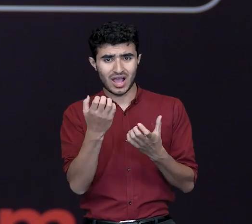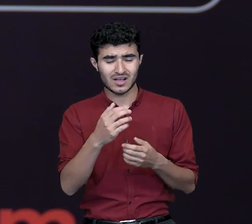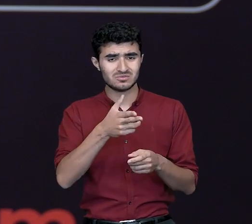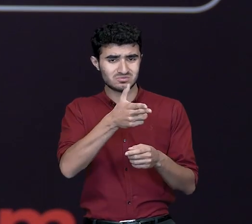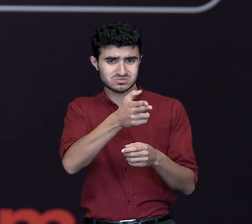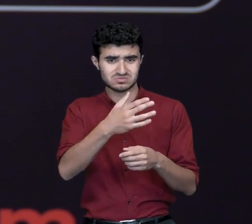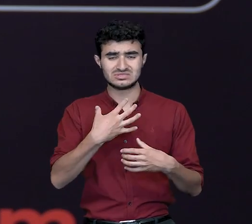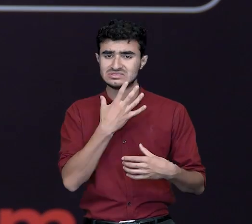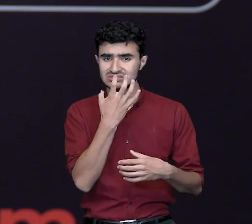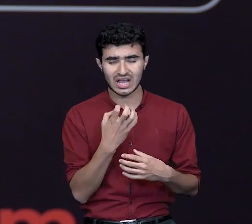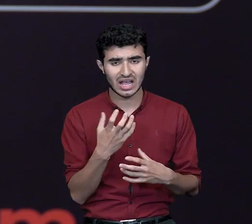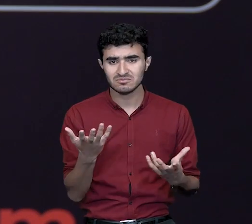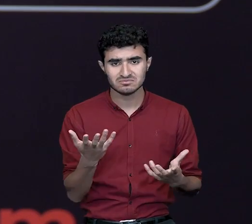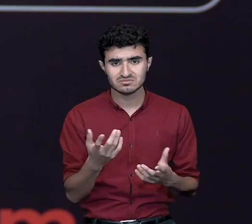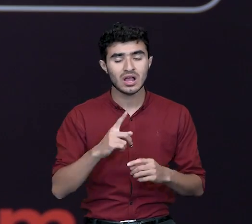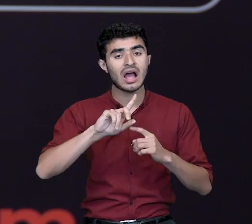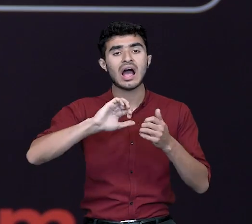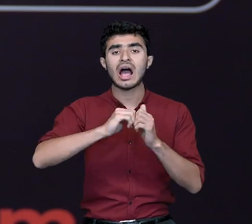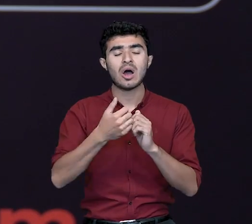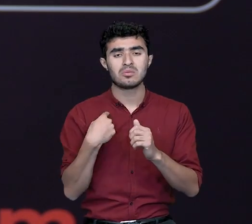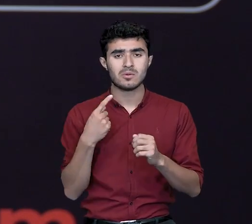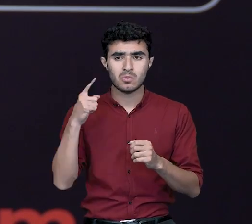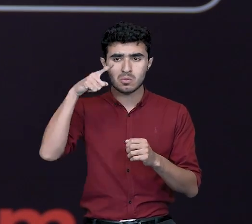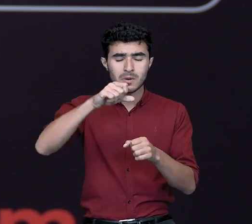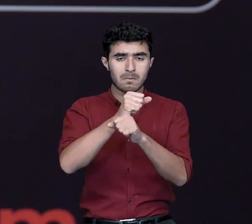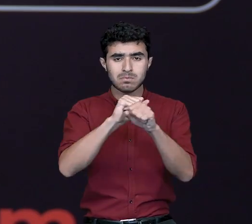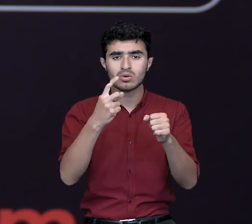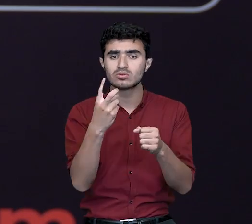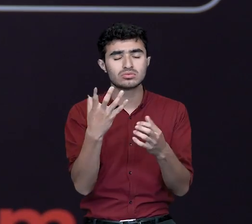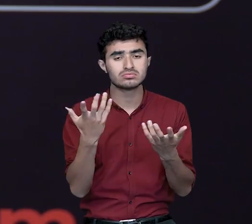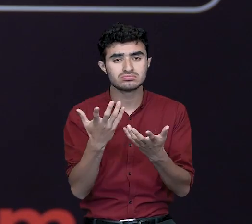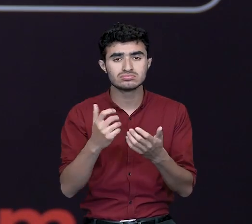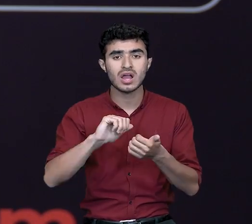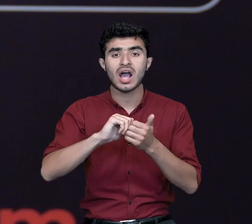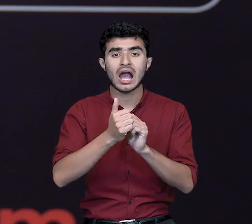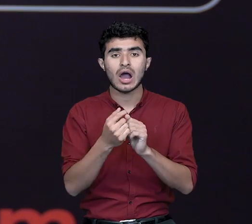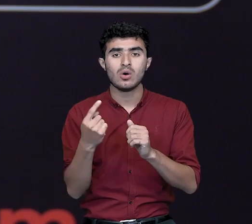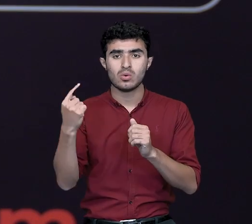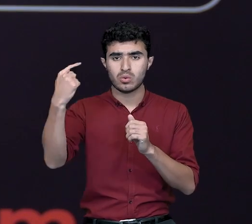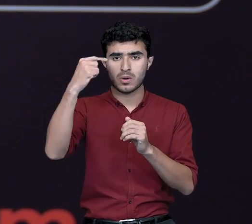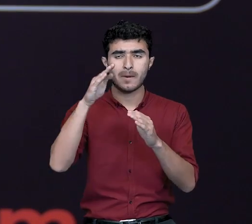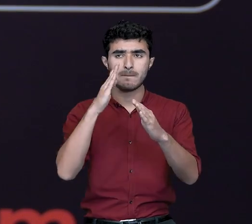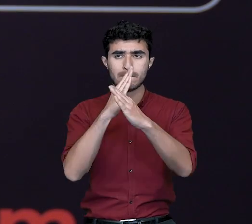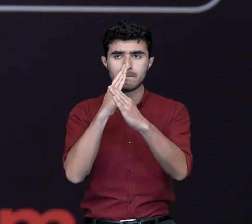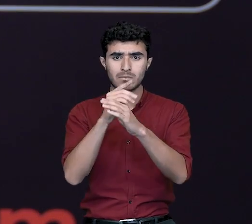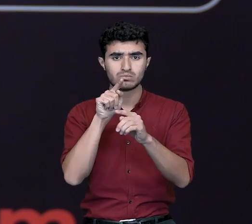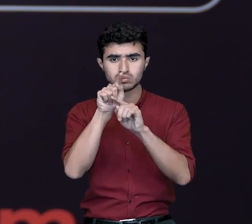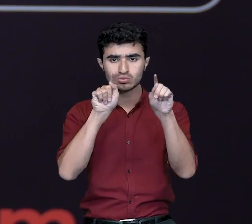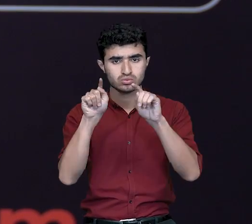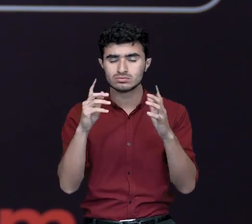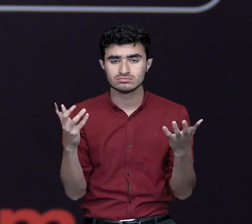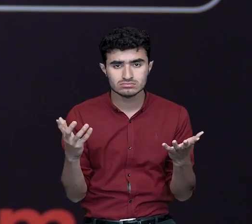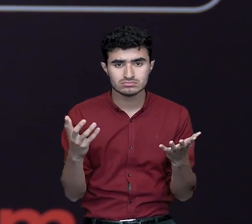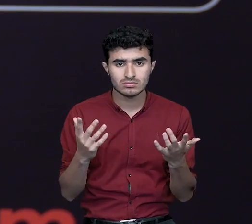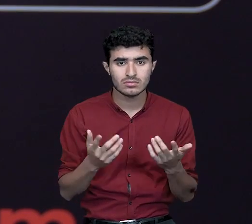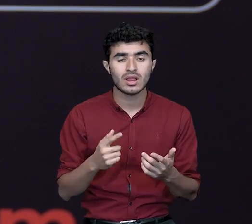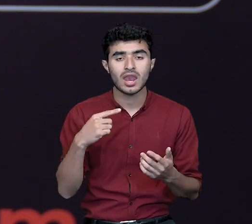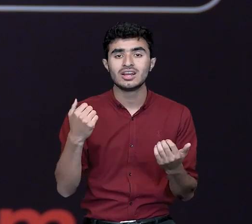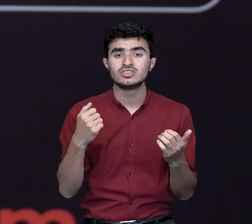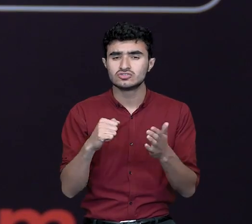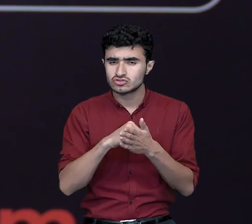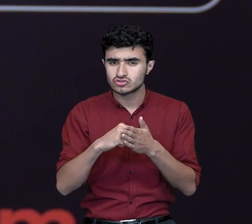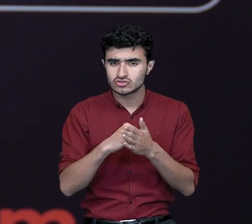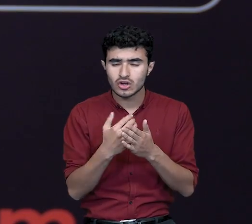guns and shoot each other sadly? How many nuclear bombs do we have to use? How many missiles do we have to